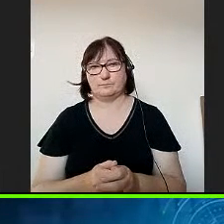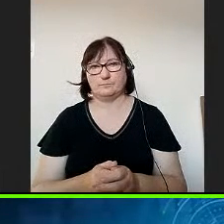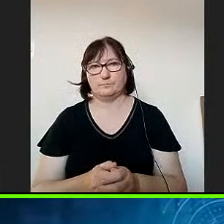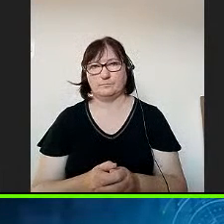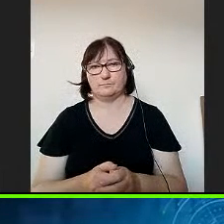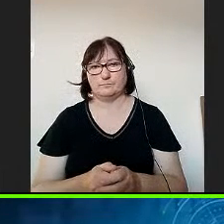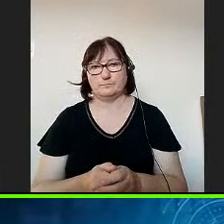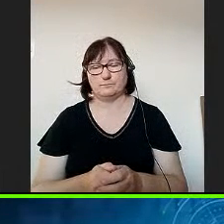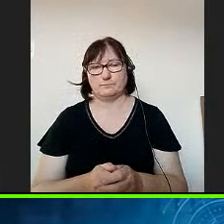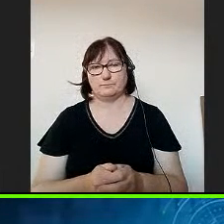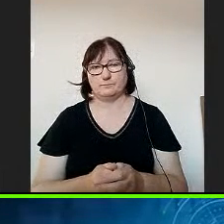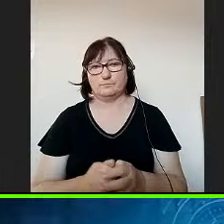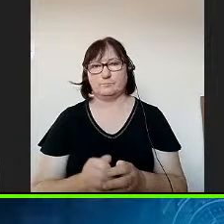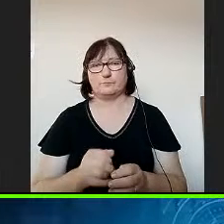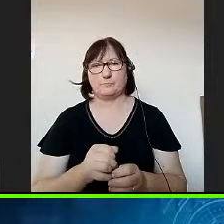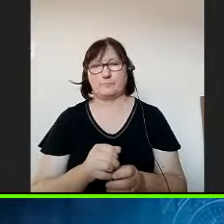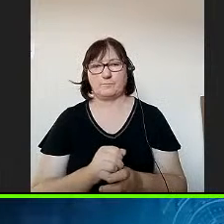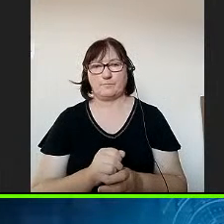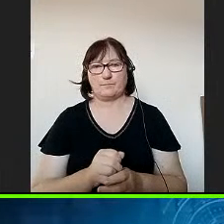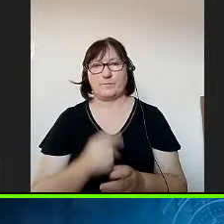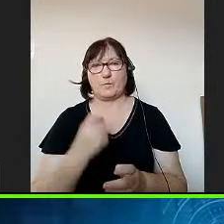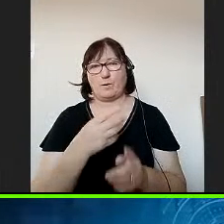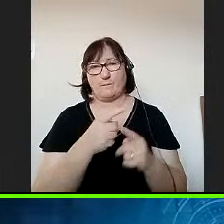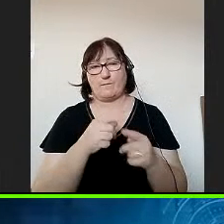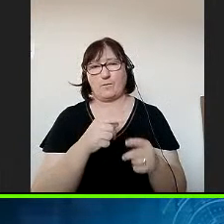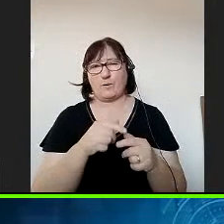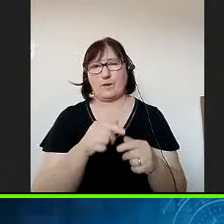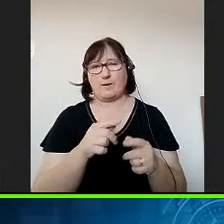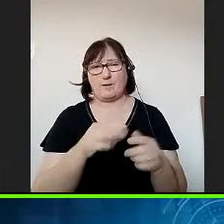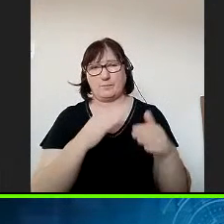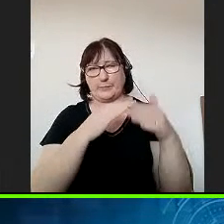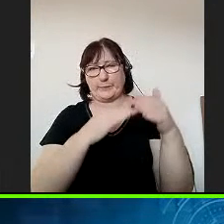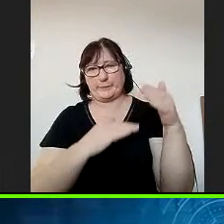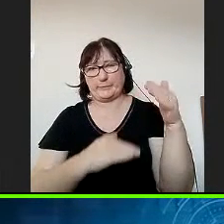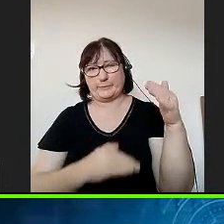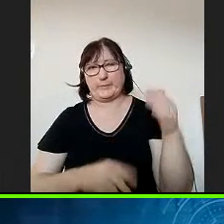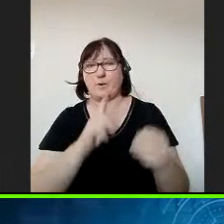question and answer session, which will be available later from Thokozani, because he